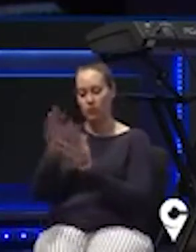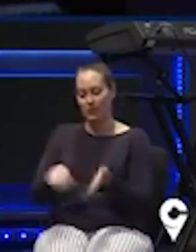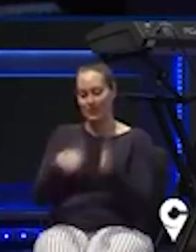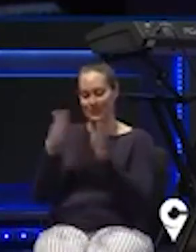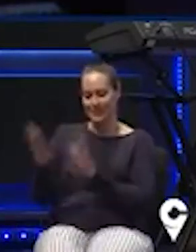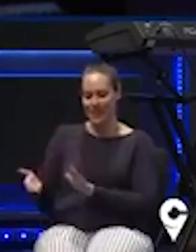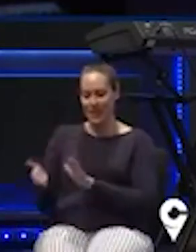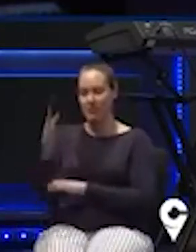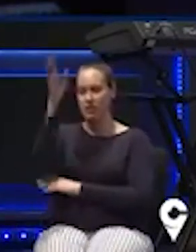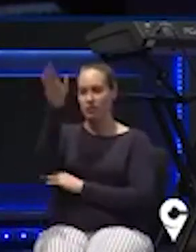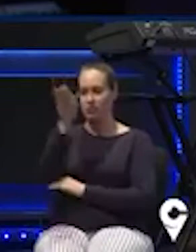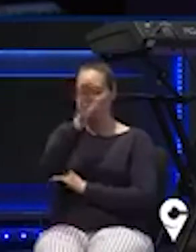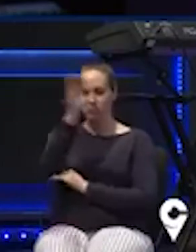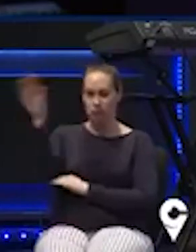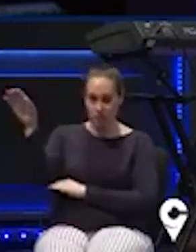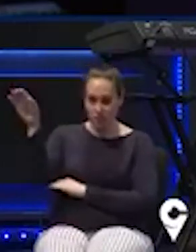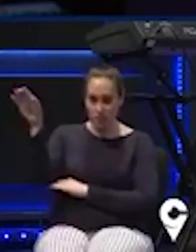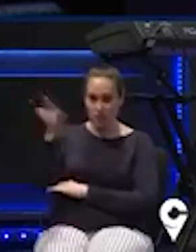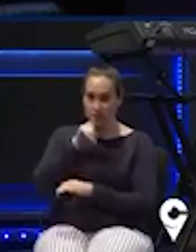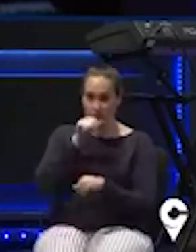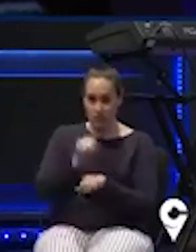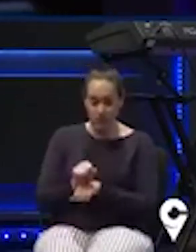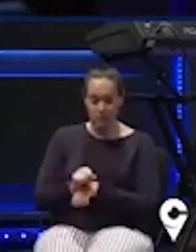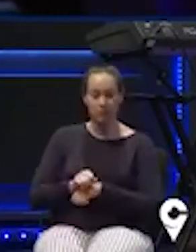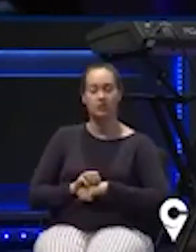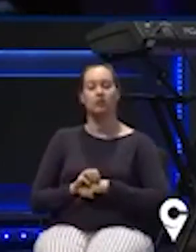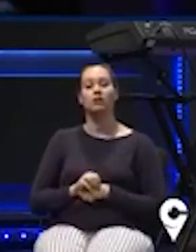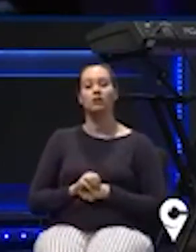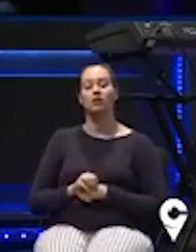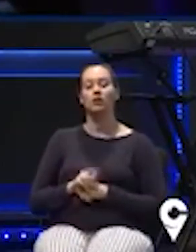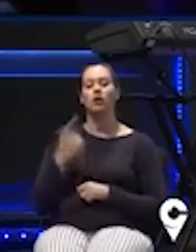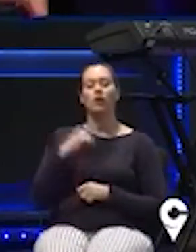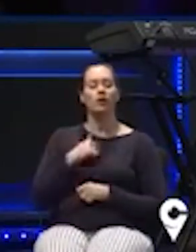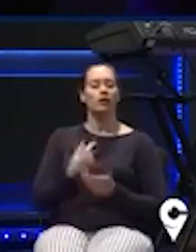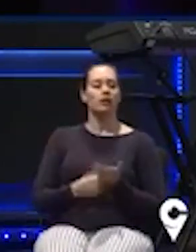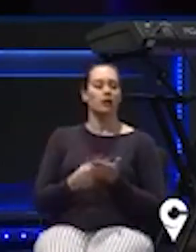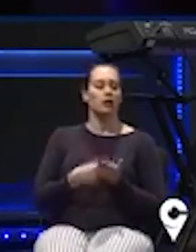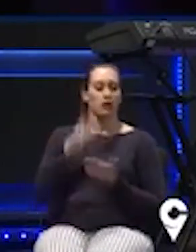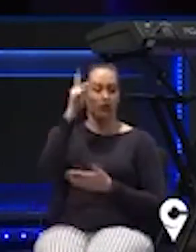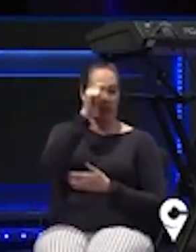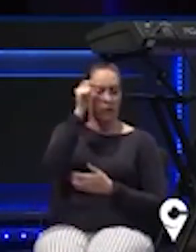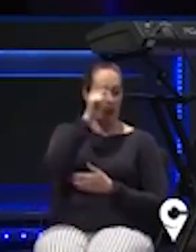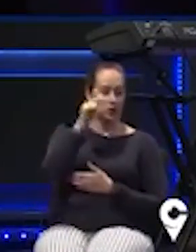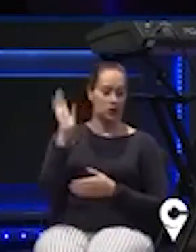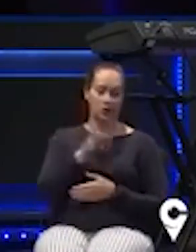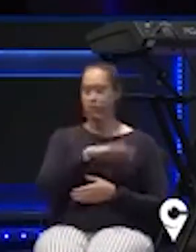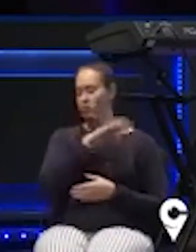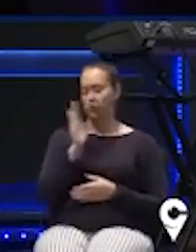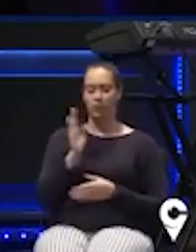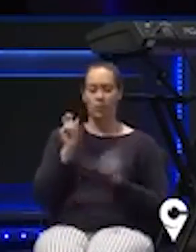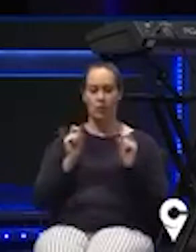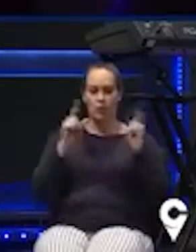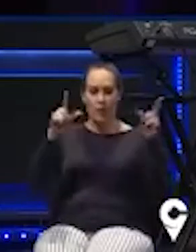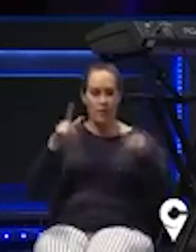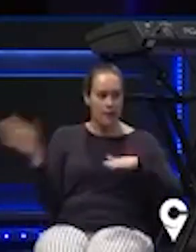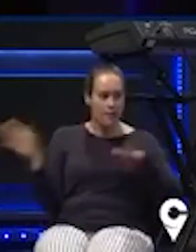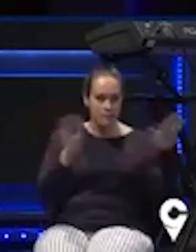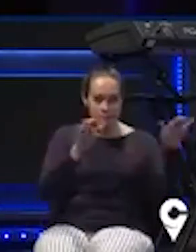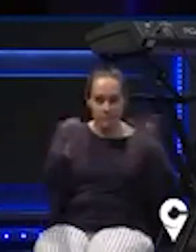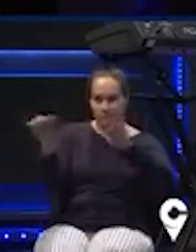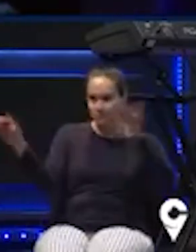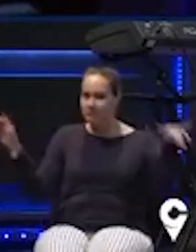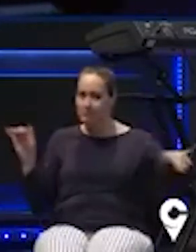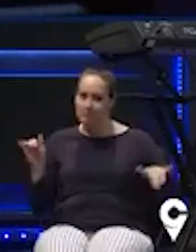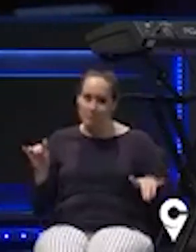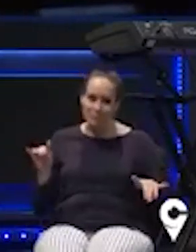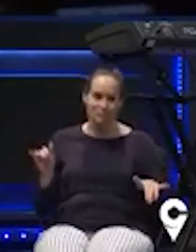nature God. We have to talk a little bit of theology for a couple of minutes. So wake up, slap yourself around a little bit, and make sure you are awake